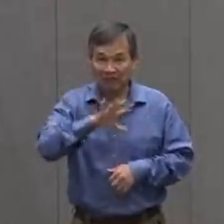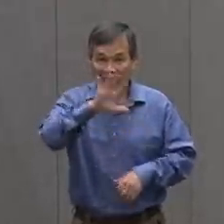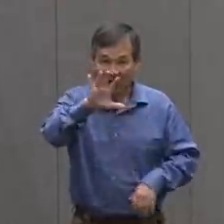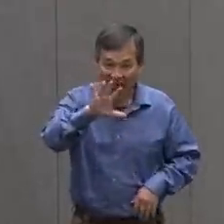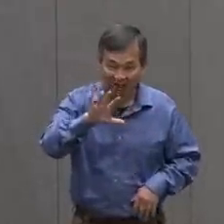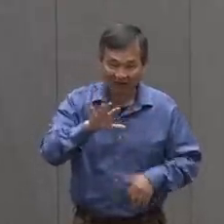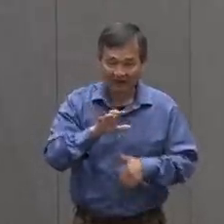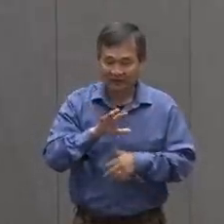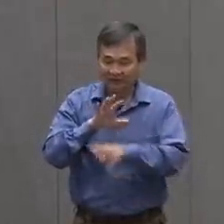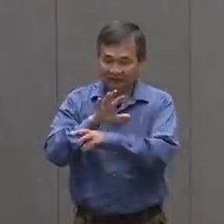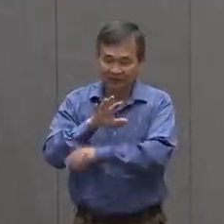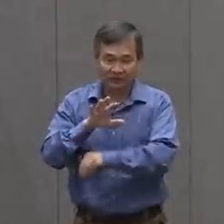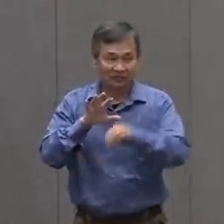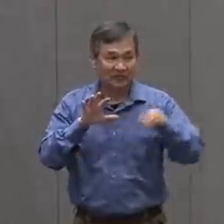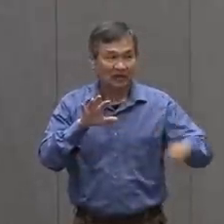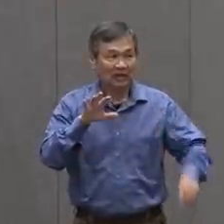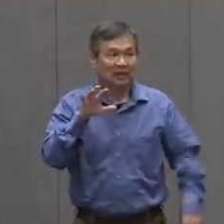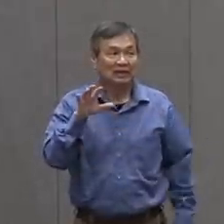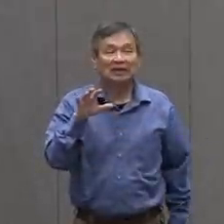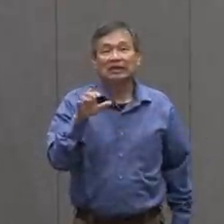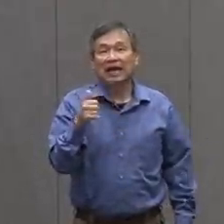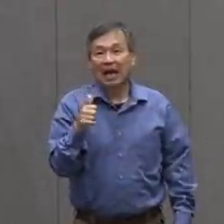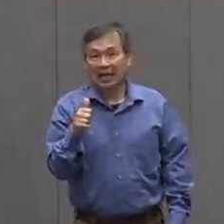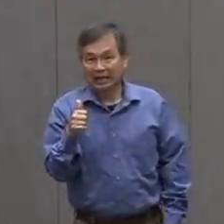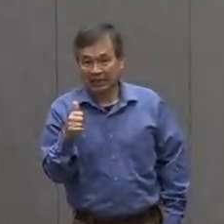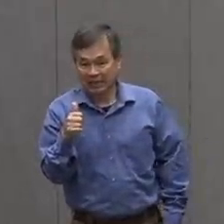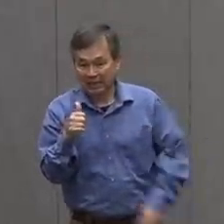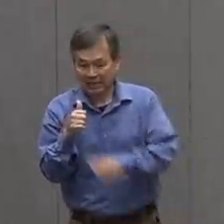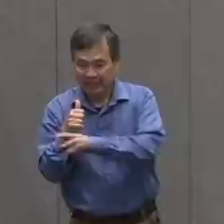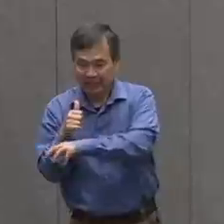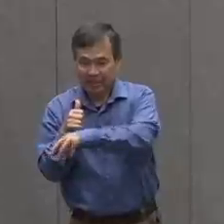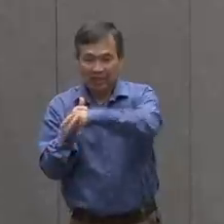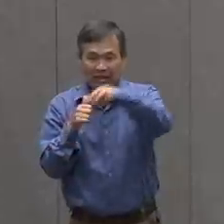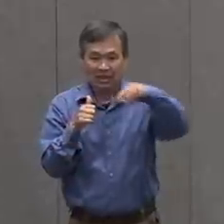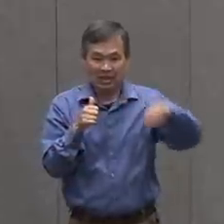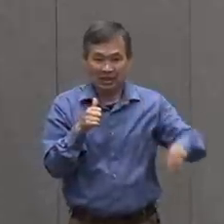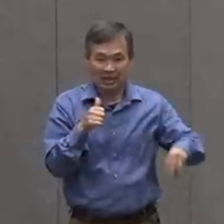Five. What am I going to say next? 10.